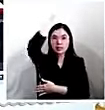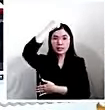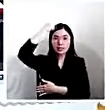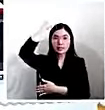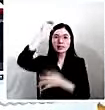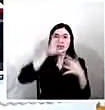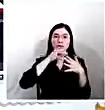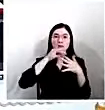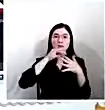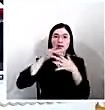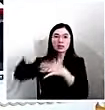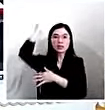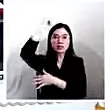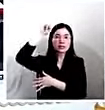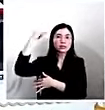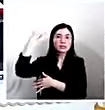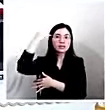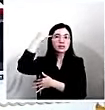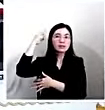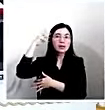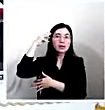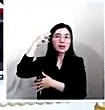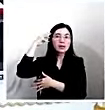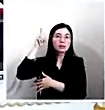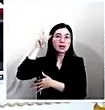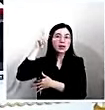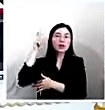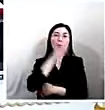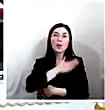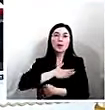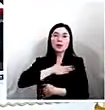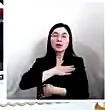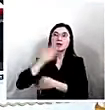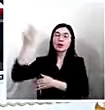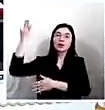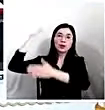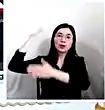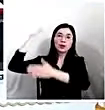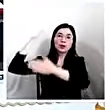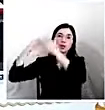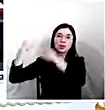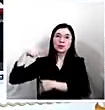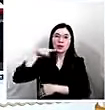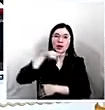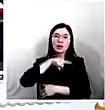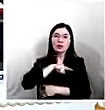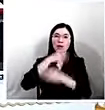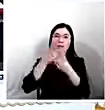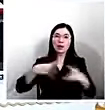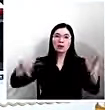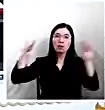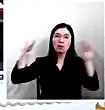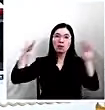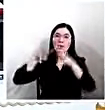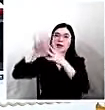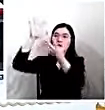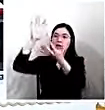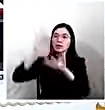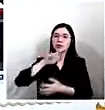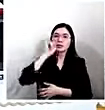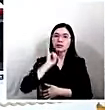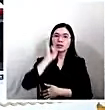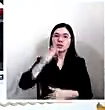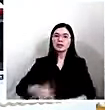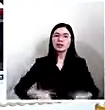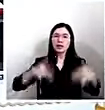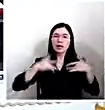Saint Mary John Vianney, who have pleased you throughout the ages, we may merit to be co-heirs to eternal life,